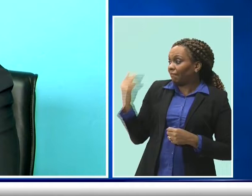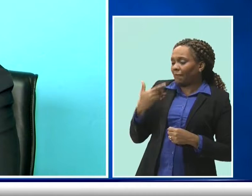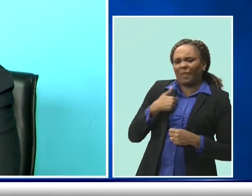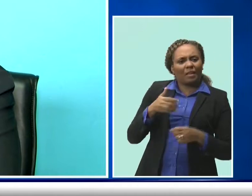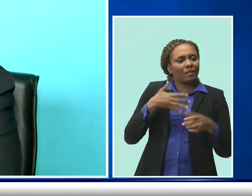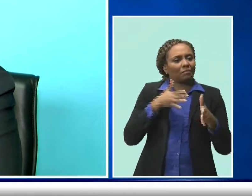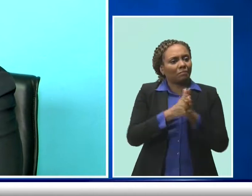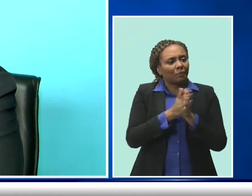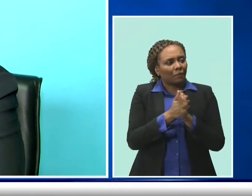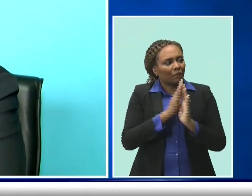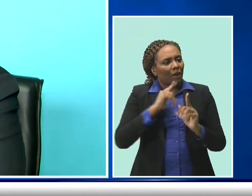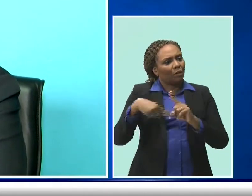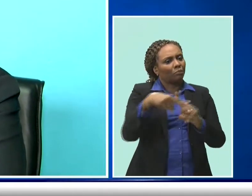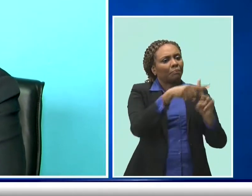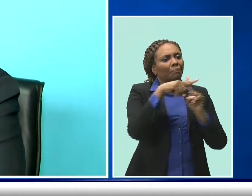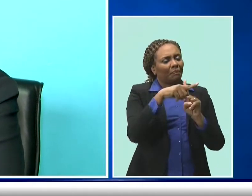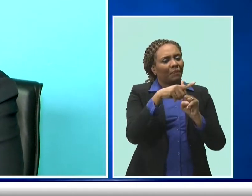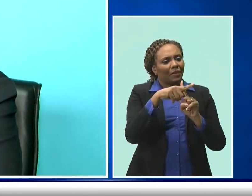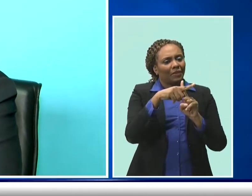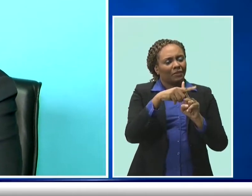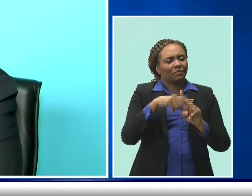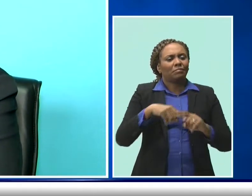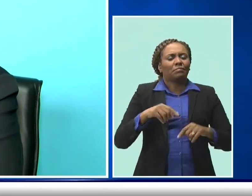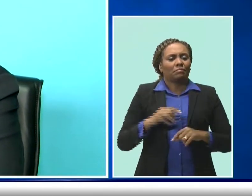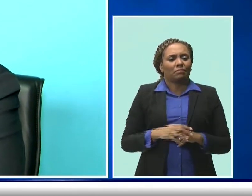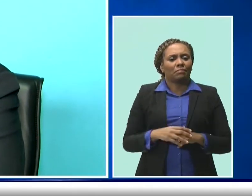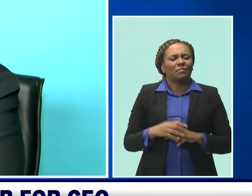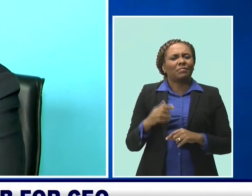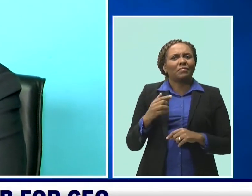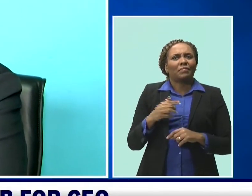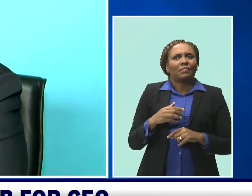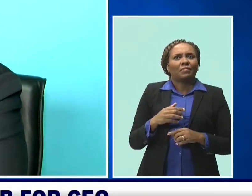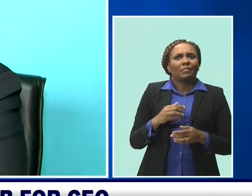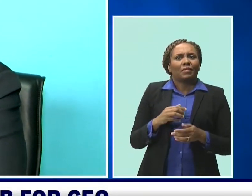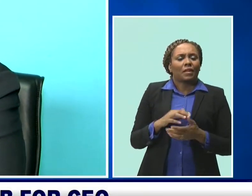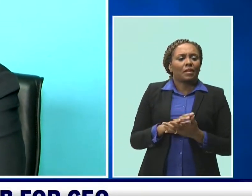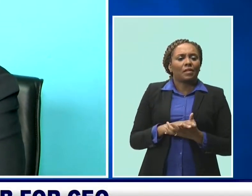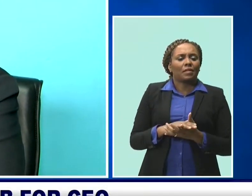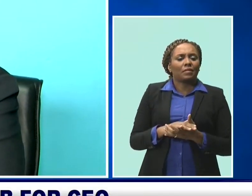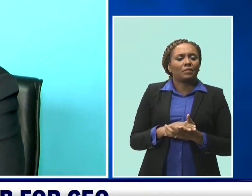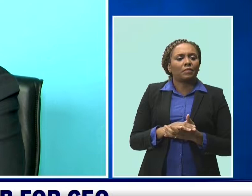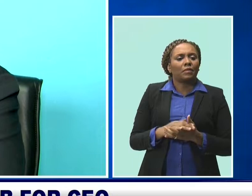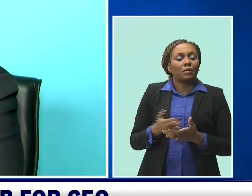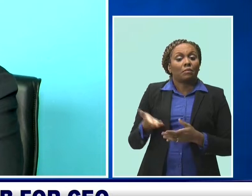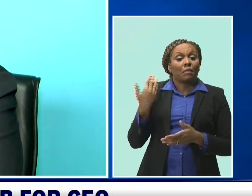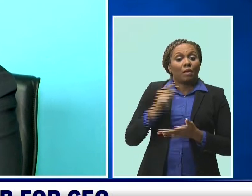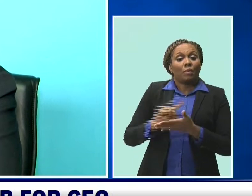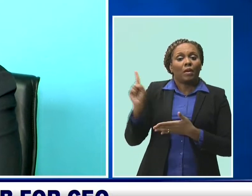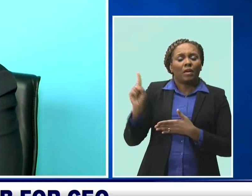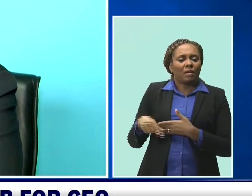of the things that I found out over the weekend is how many people care about CBC.